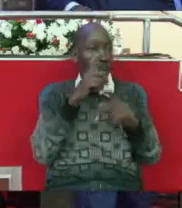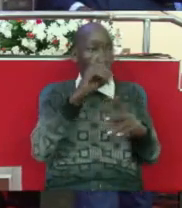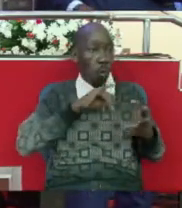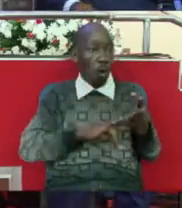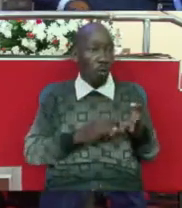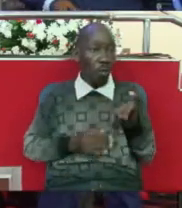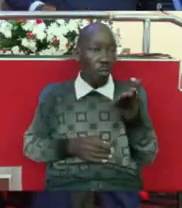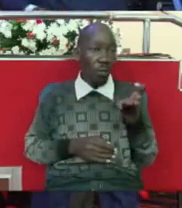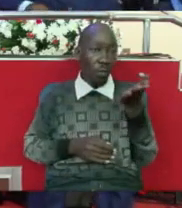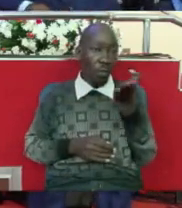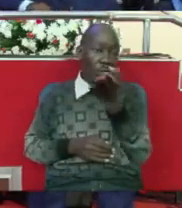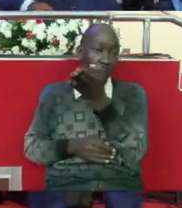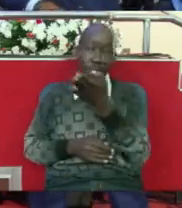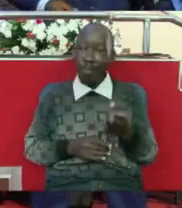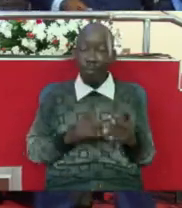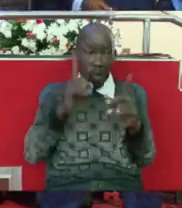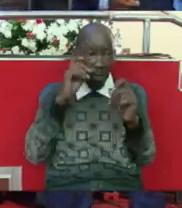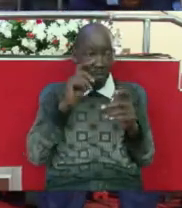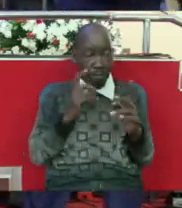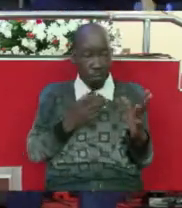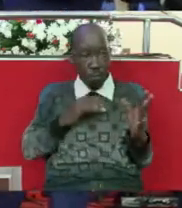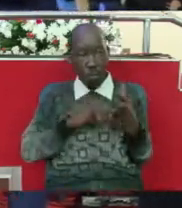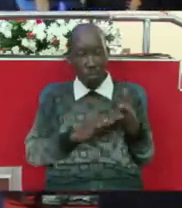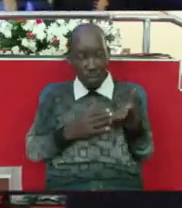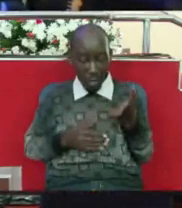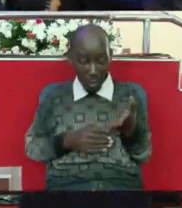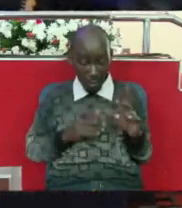uko na a picture ya mke wako